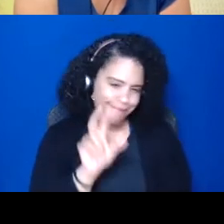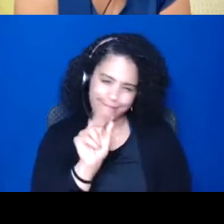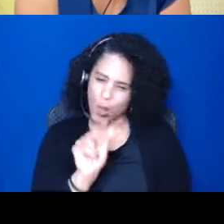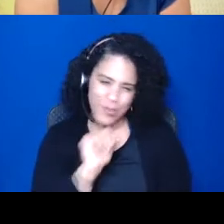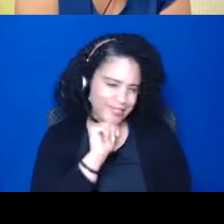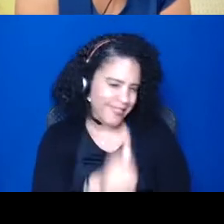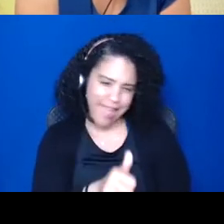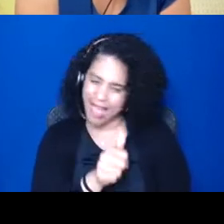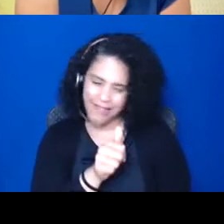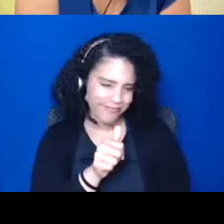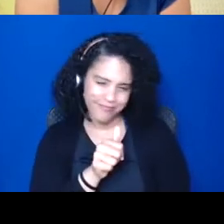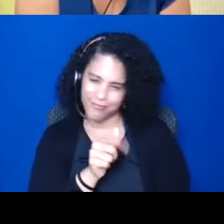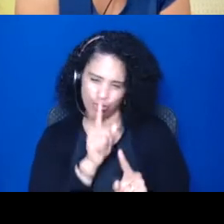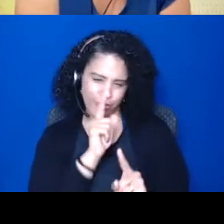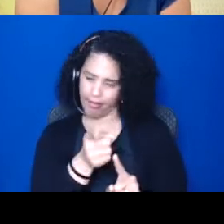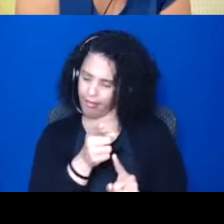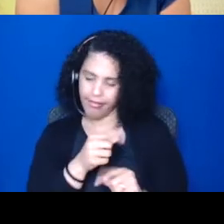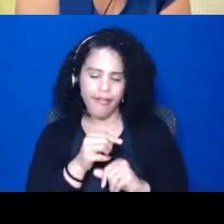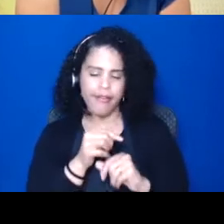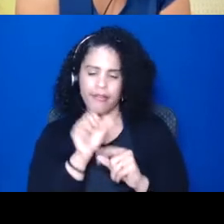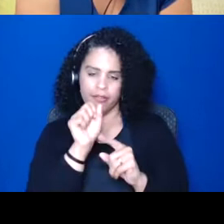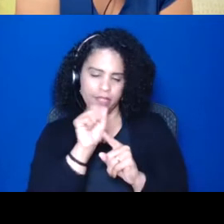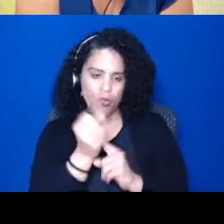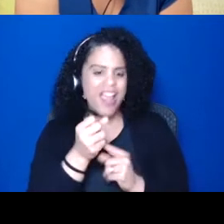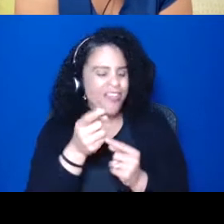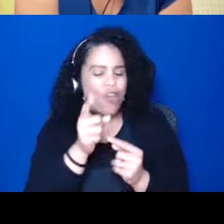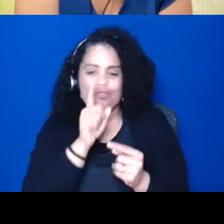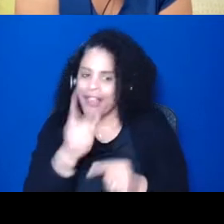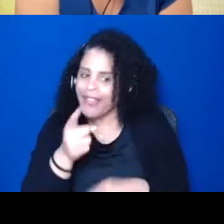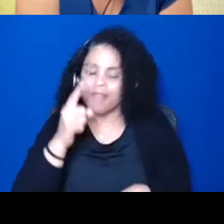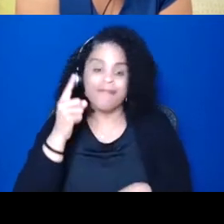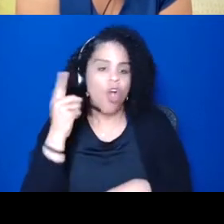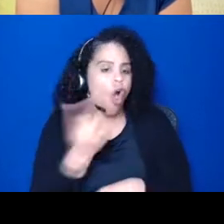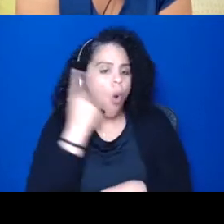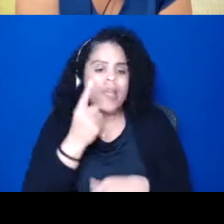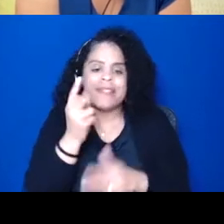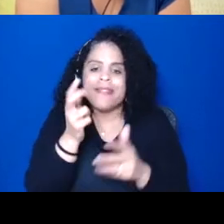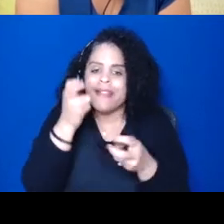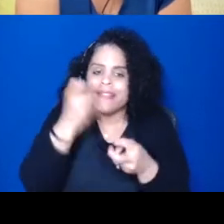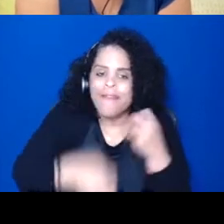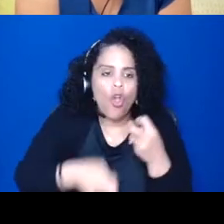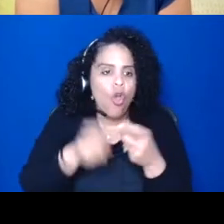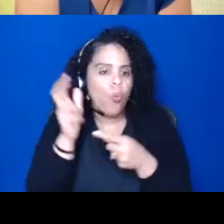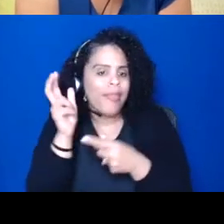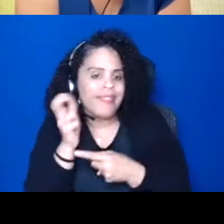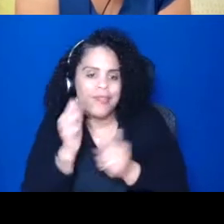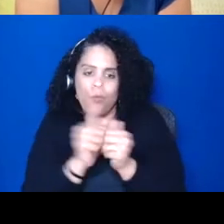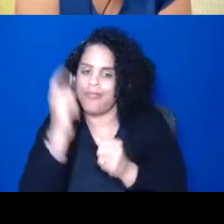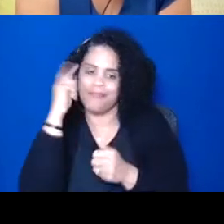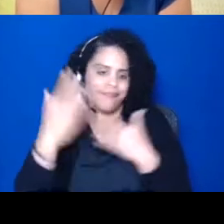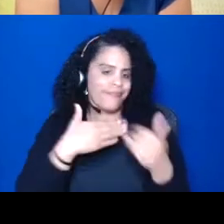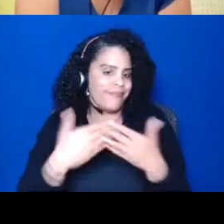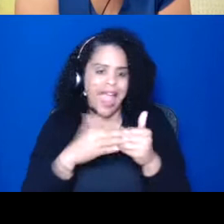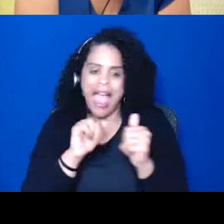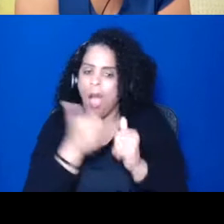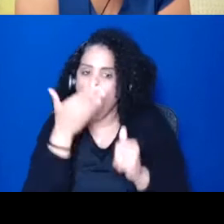to be difficulties in listening with cochlear implants, regardless of how well you do with them. There